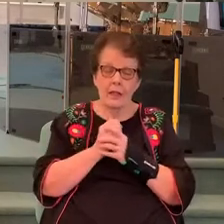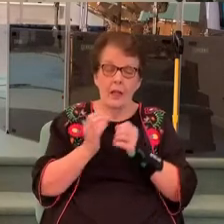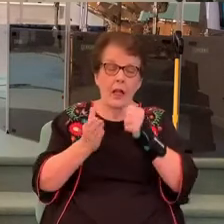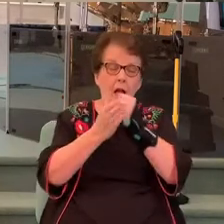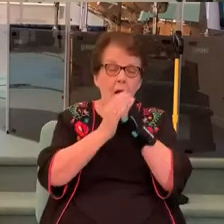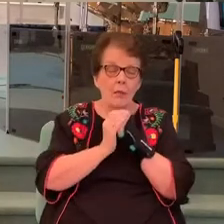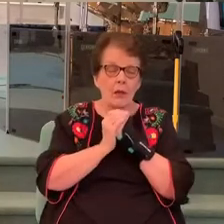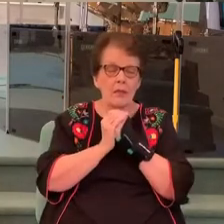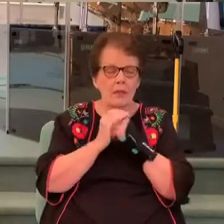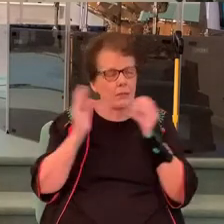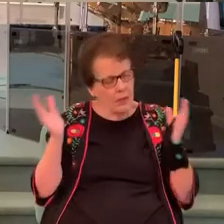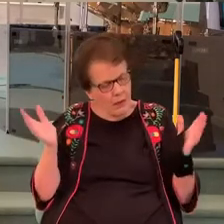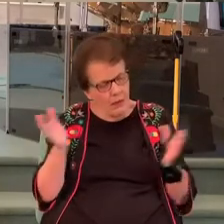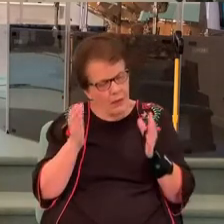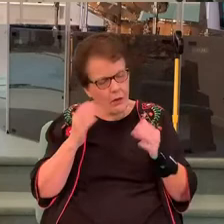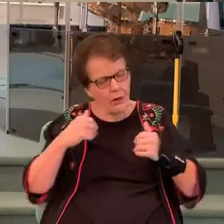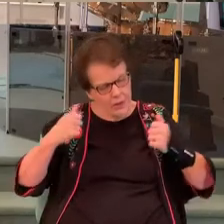challenged and